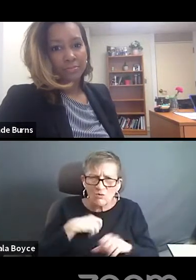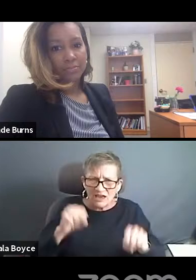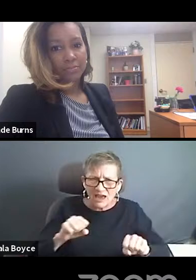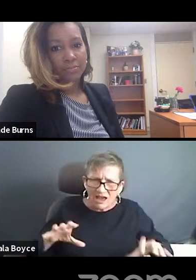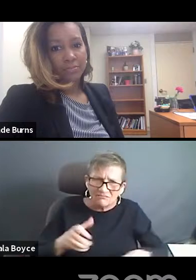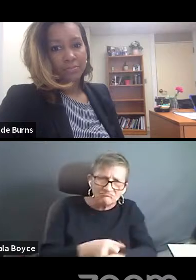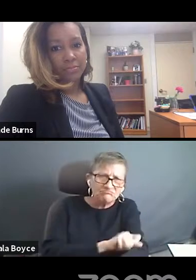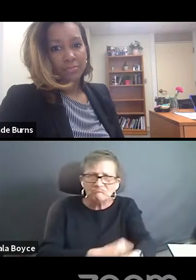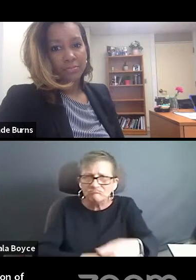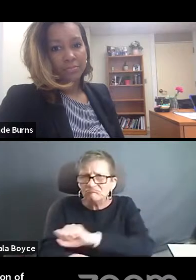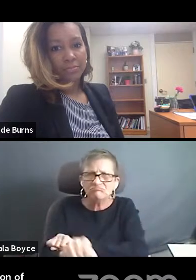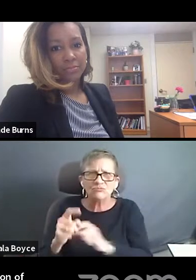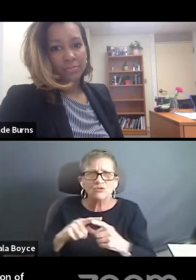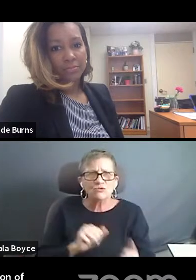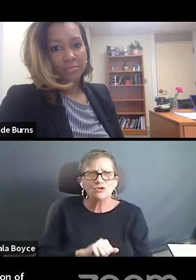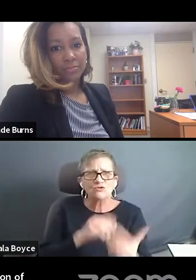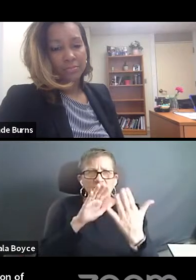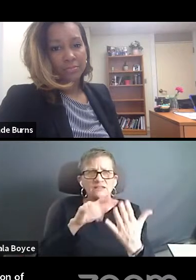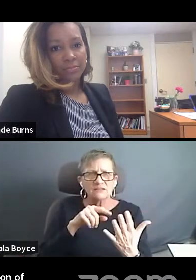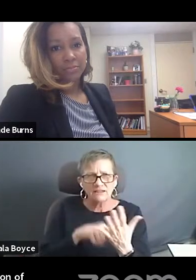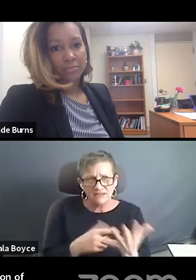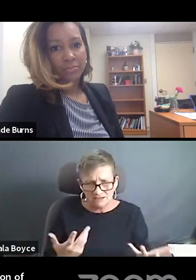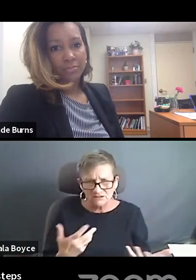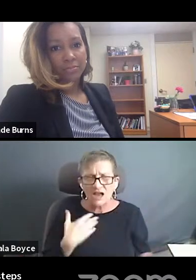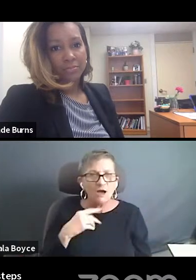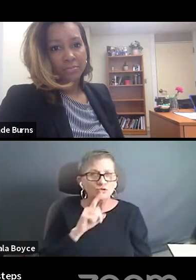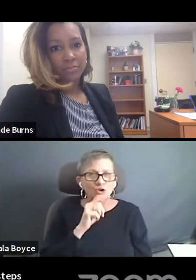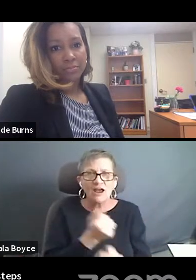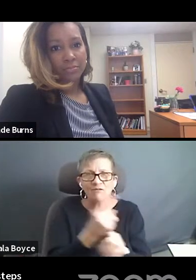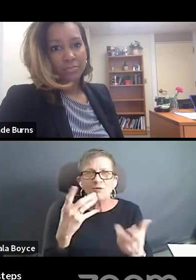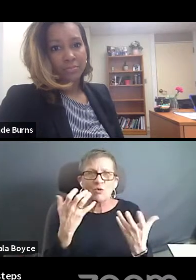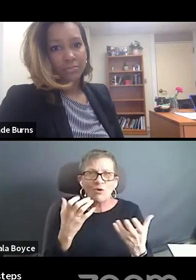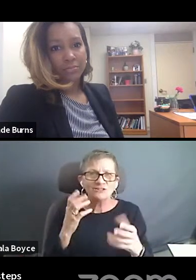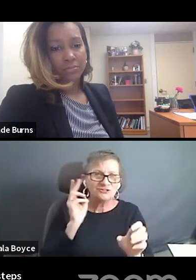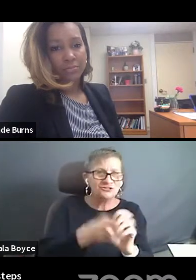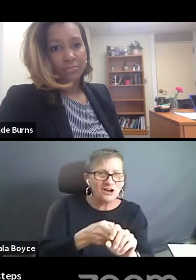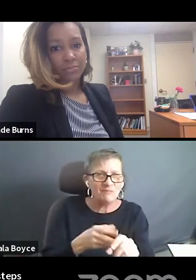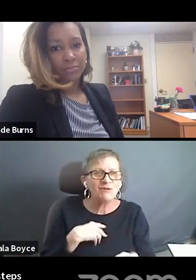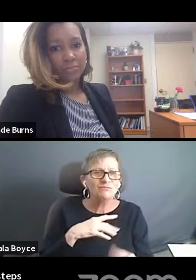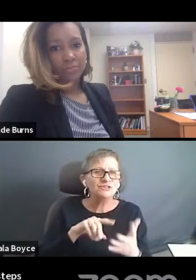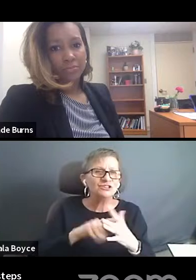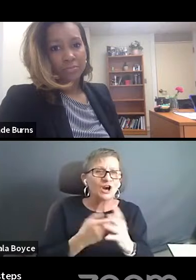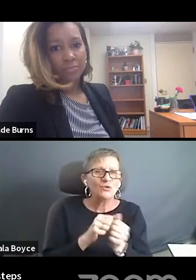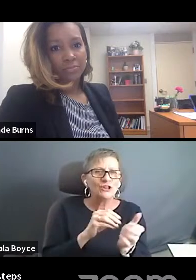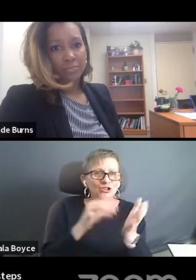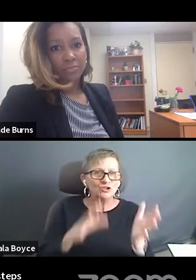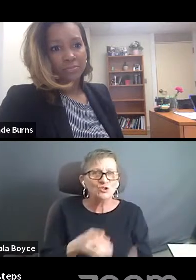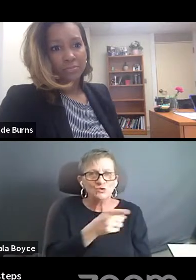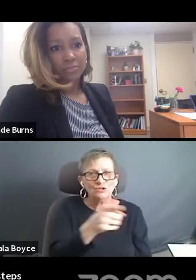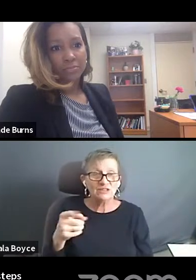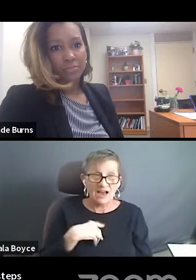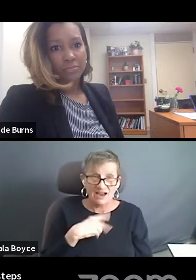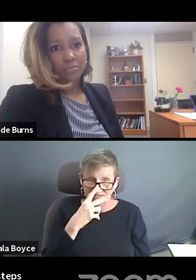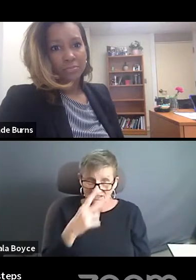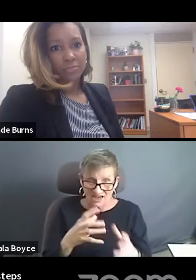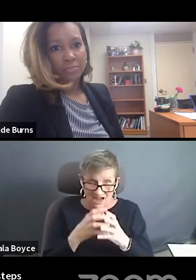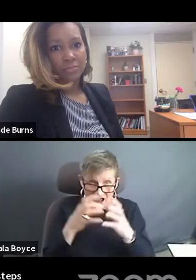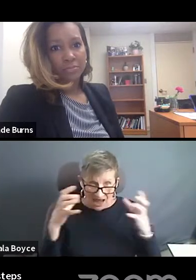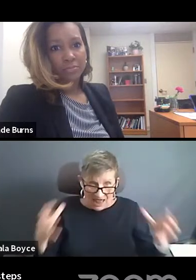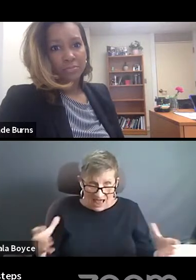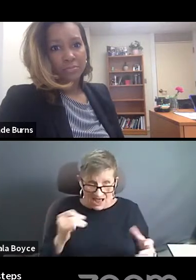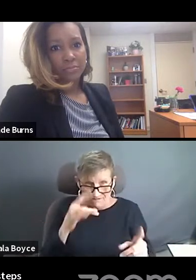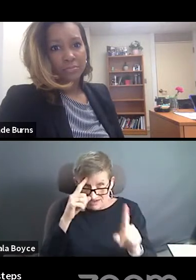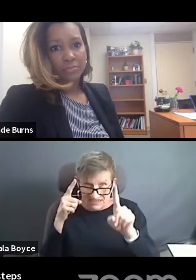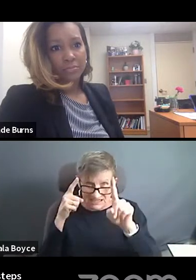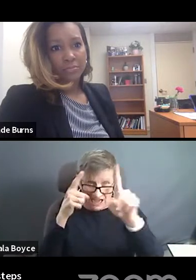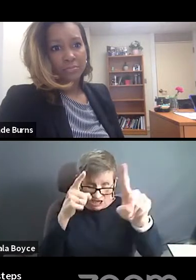I imagine that everyone will want to jump in on this question, let's start with our student participants, because as I said, I have seen a lot of the intentional